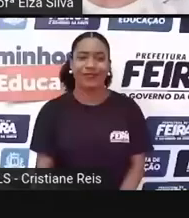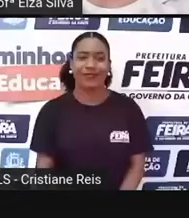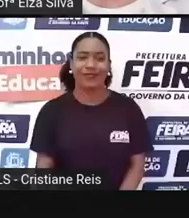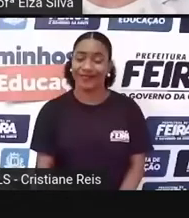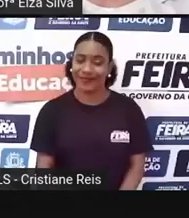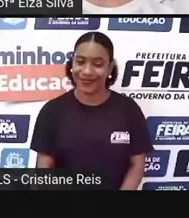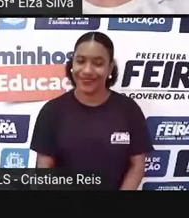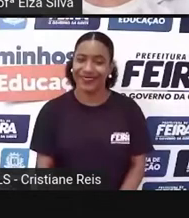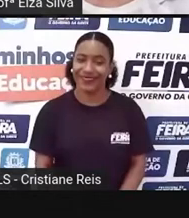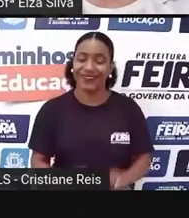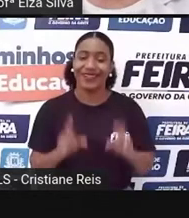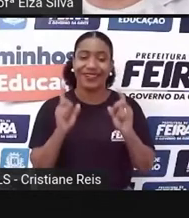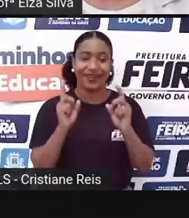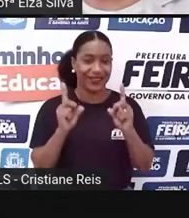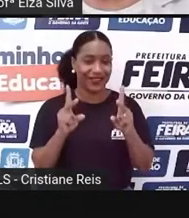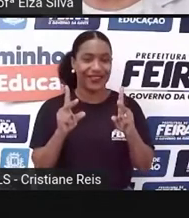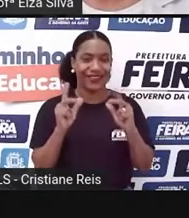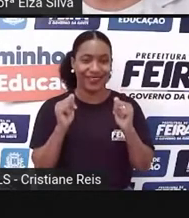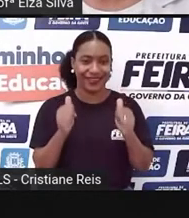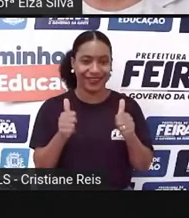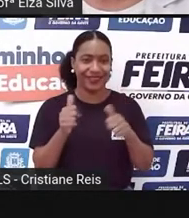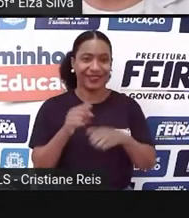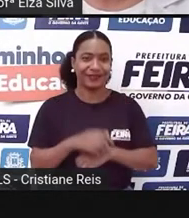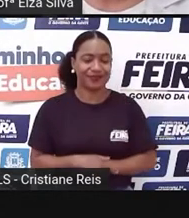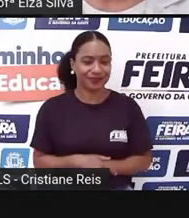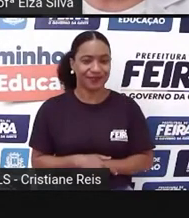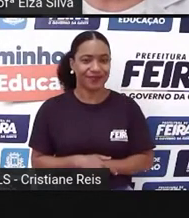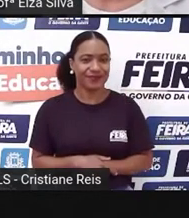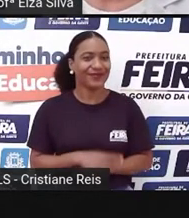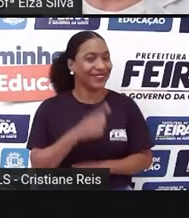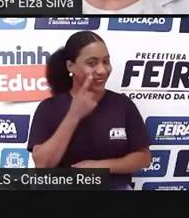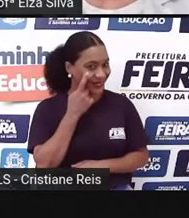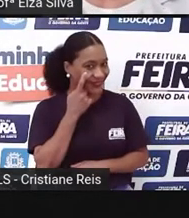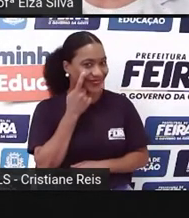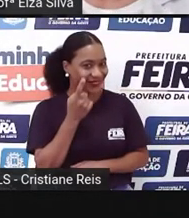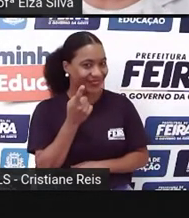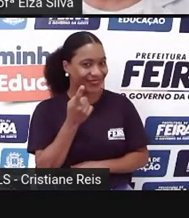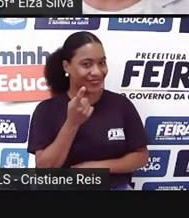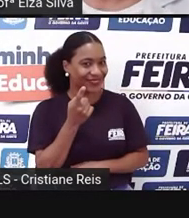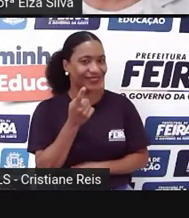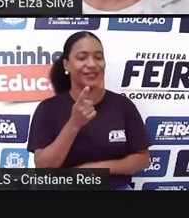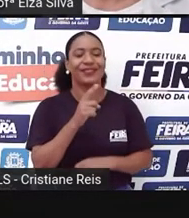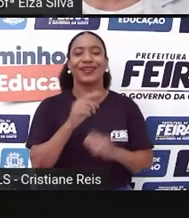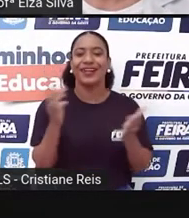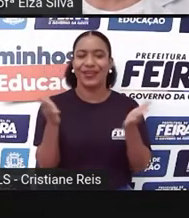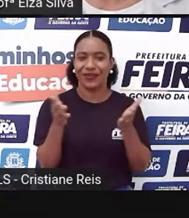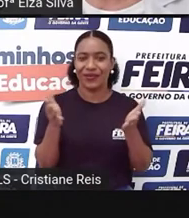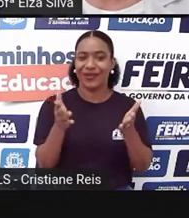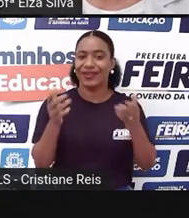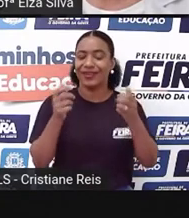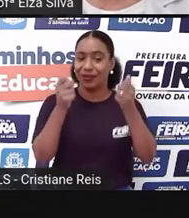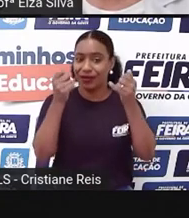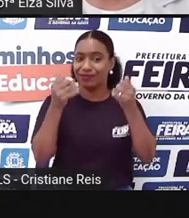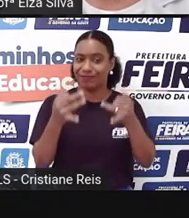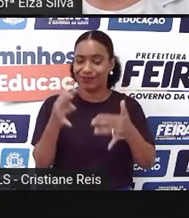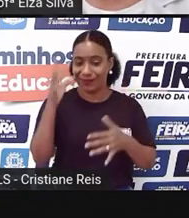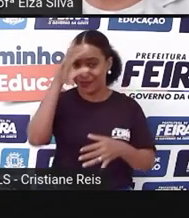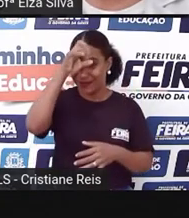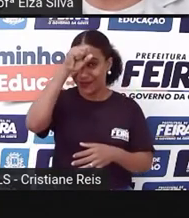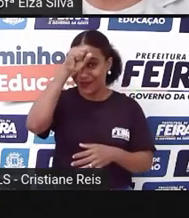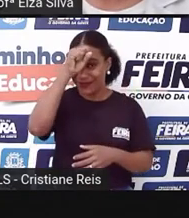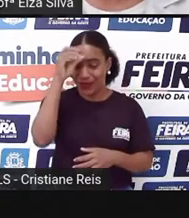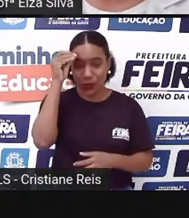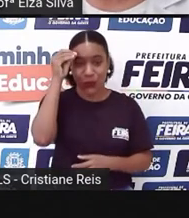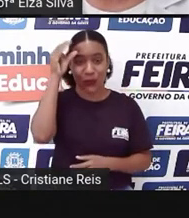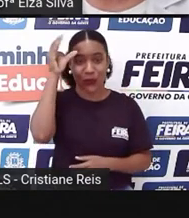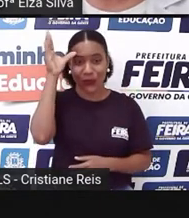Okay, students, what is your hobby? Então, é sobre isso que nós vamos ampliar os nossos conhecimentos